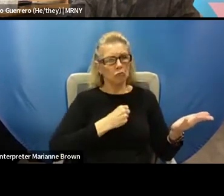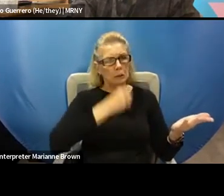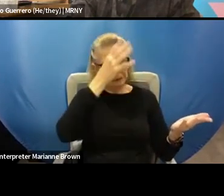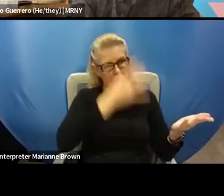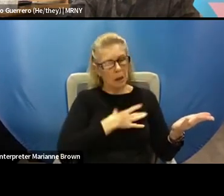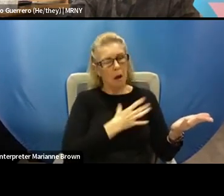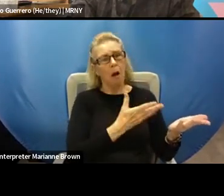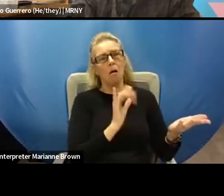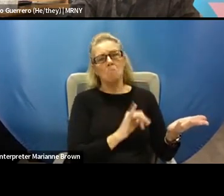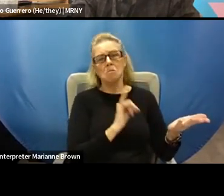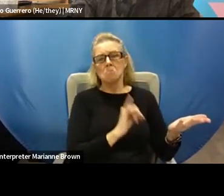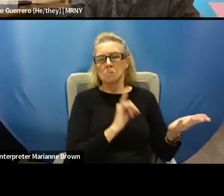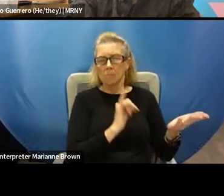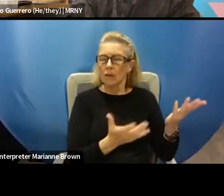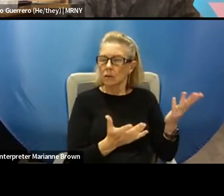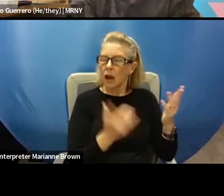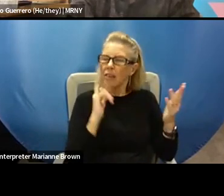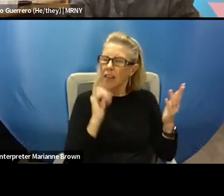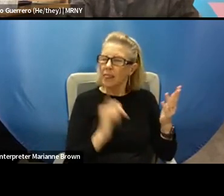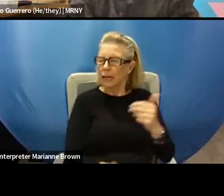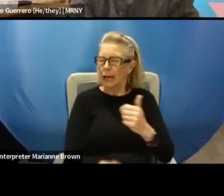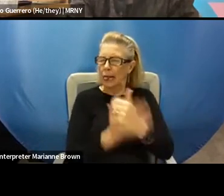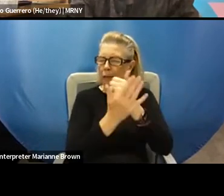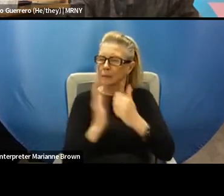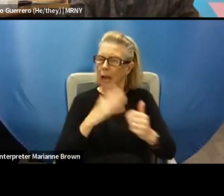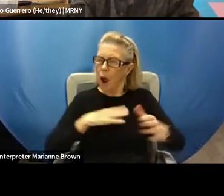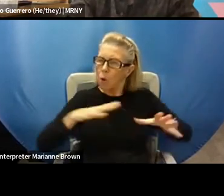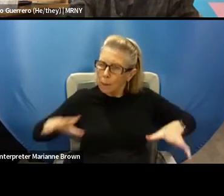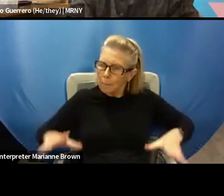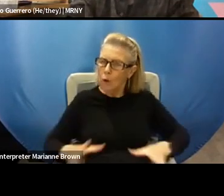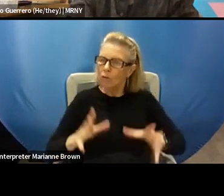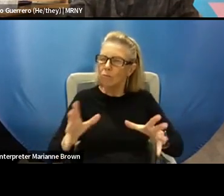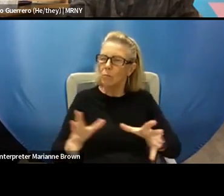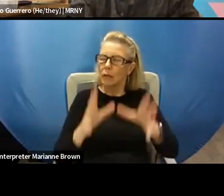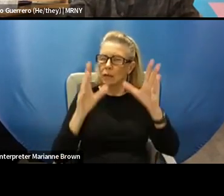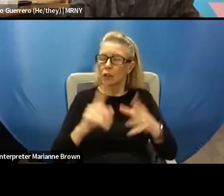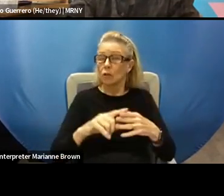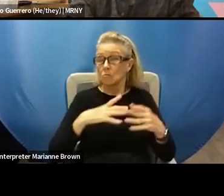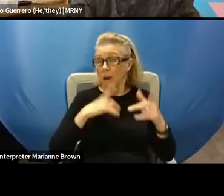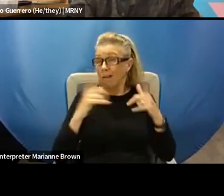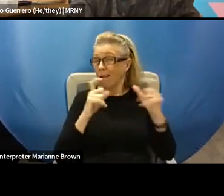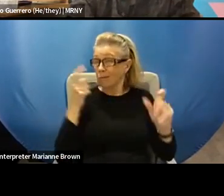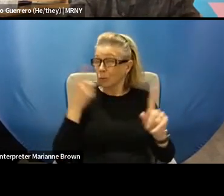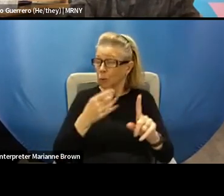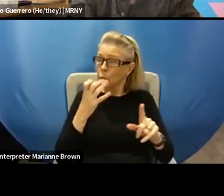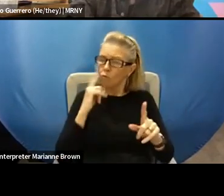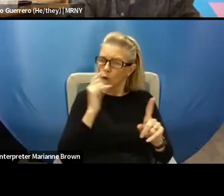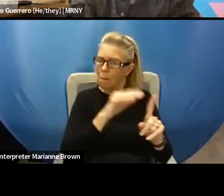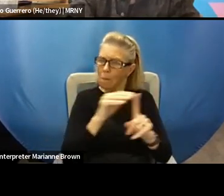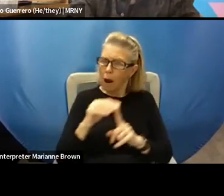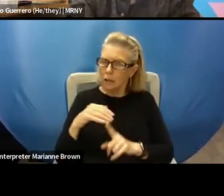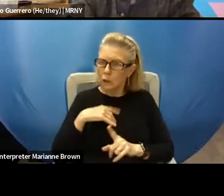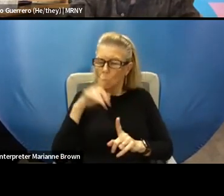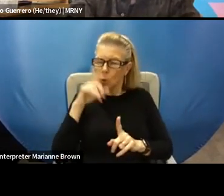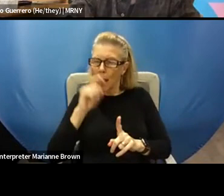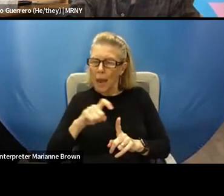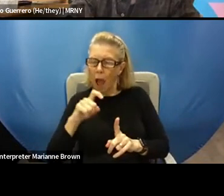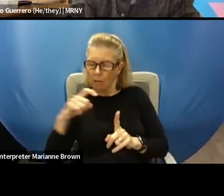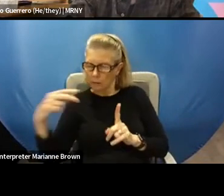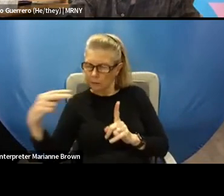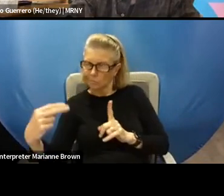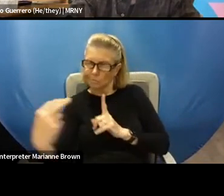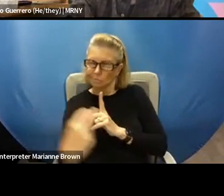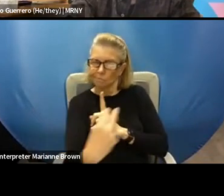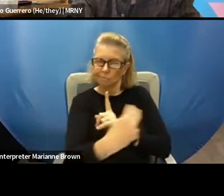because it's, again, to my larger point, I want to remind us that we need to attack this from all angles. So that